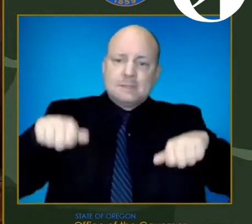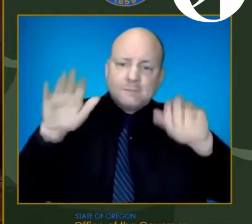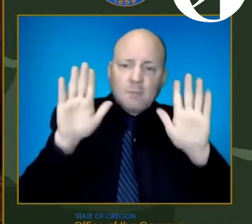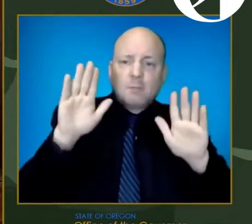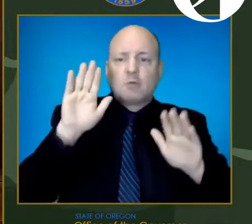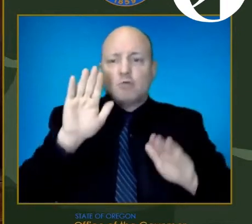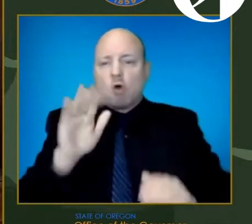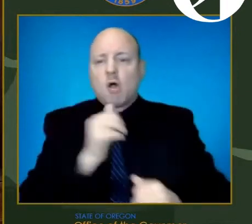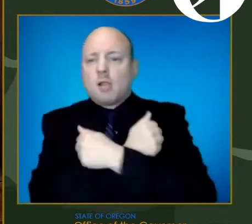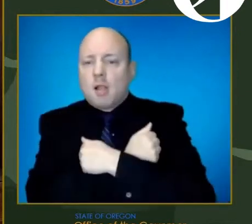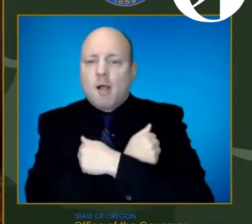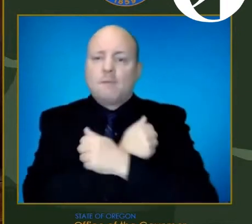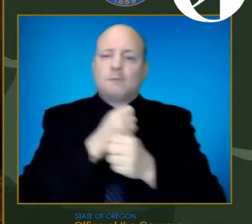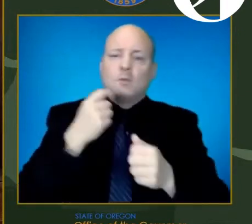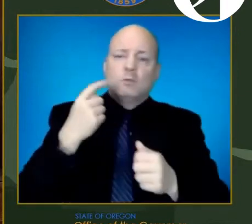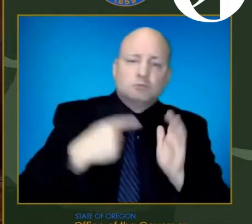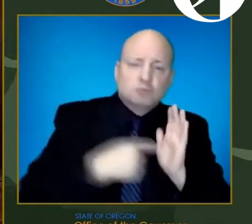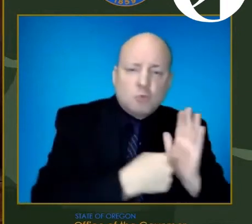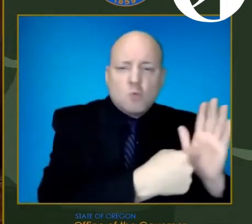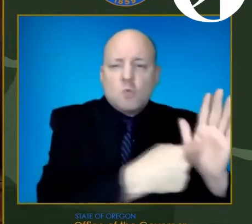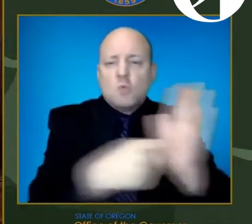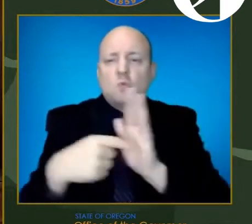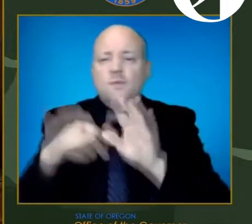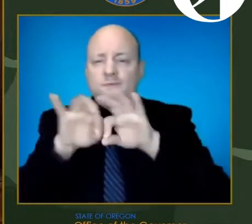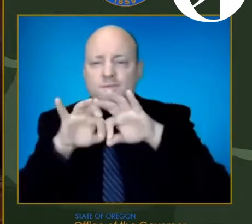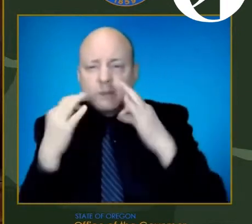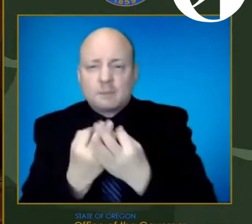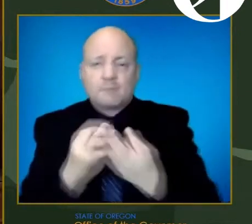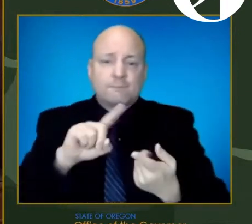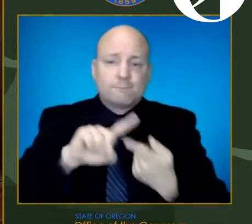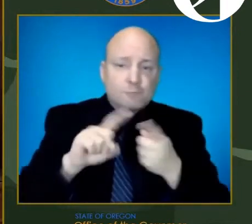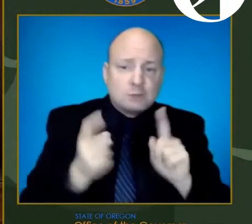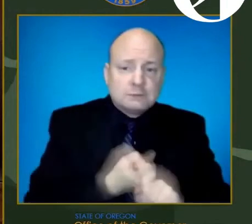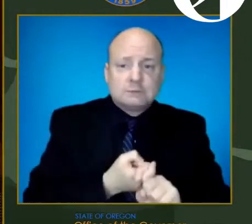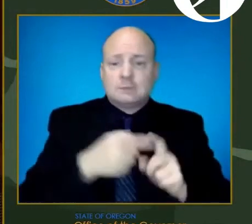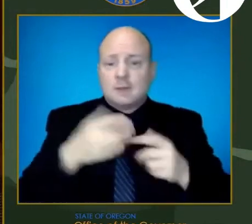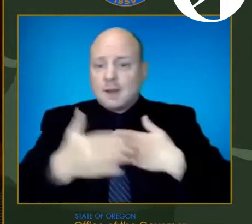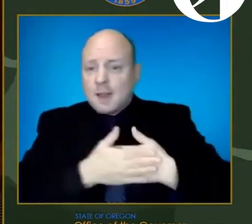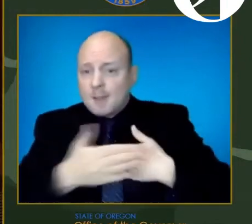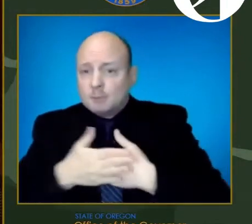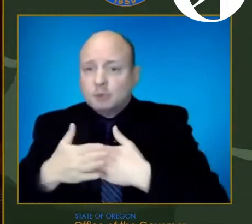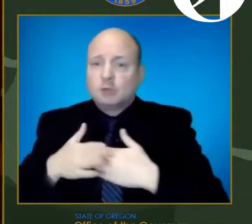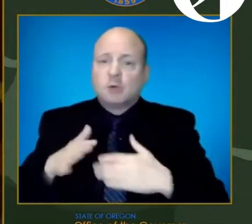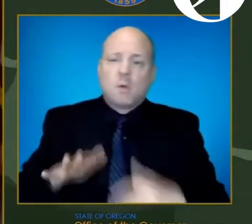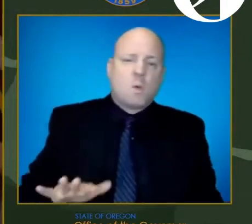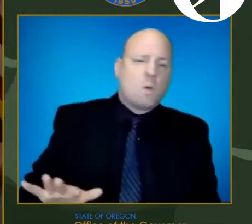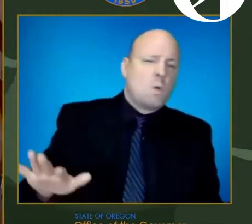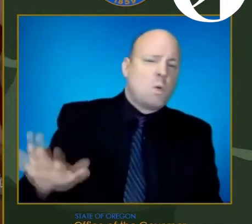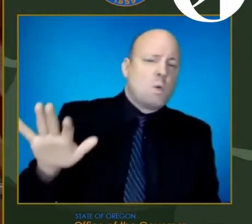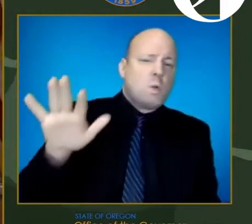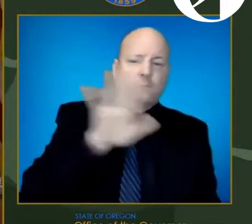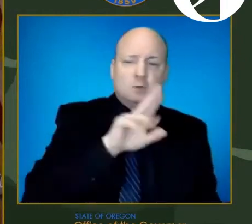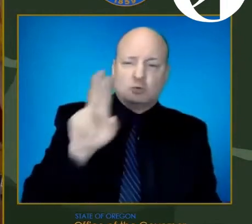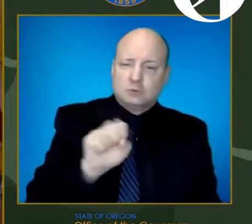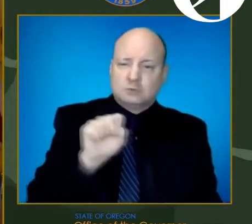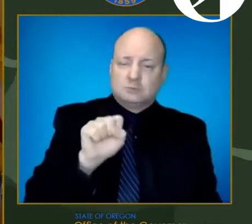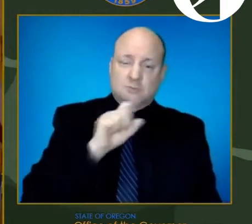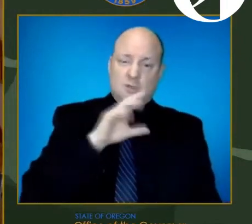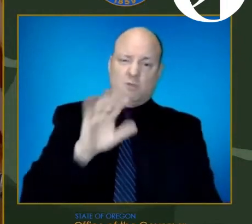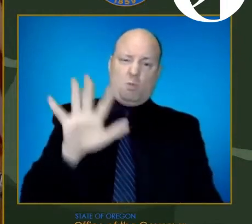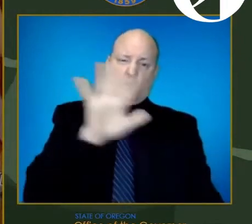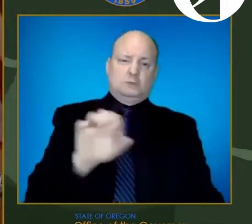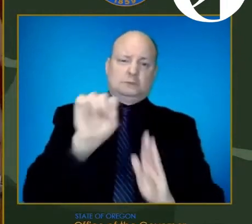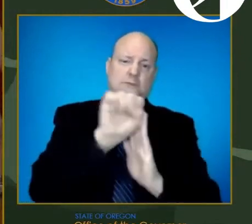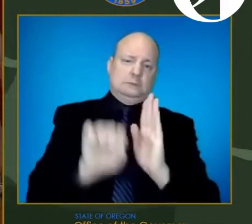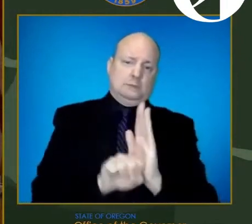for your families, your friends, neighbors, and the entire state. As the finish line comes into view, I